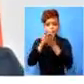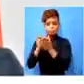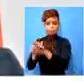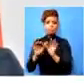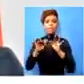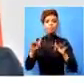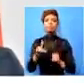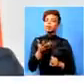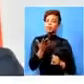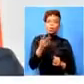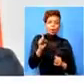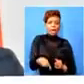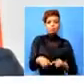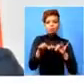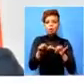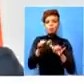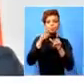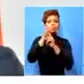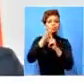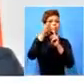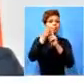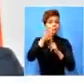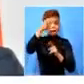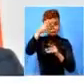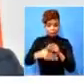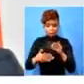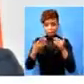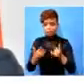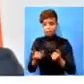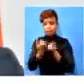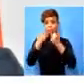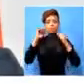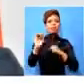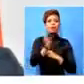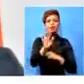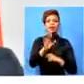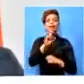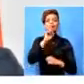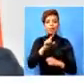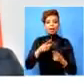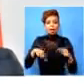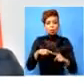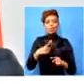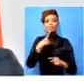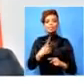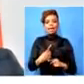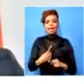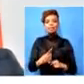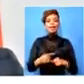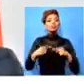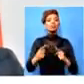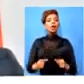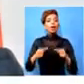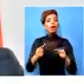over. That's what we mean when we say the struggle is not over. even if it means conducting the